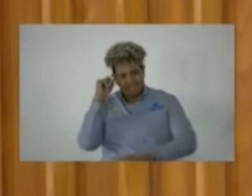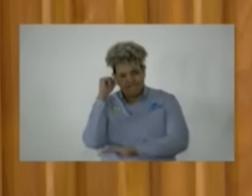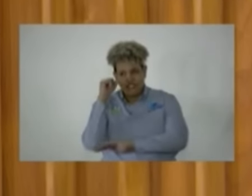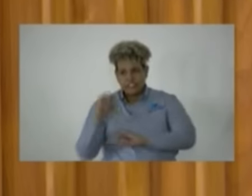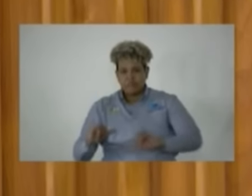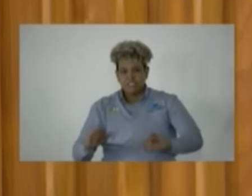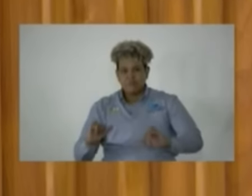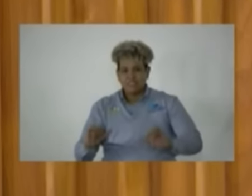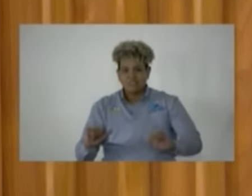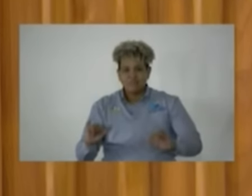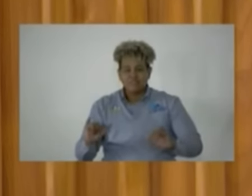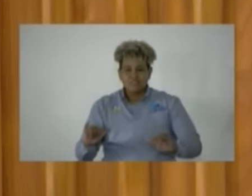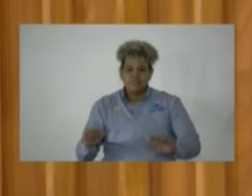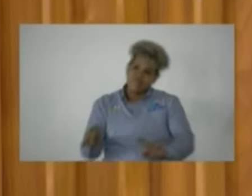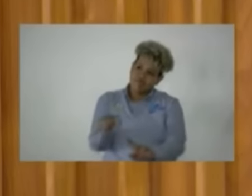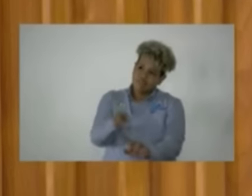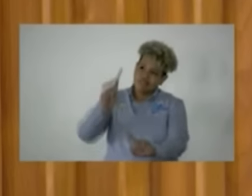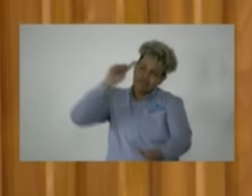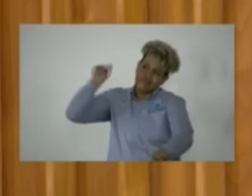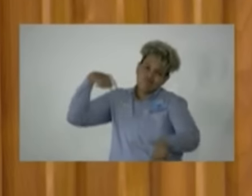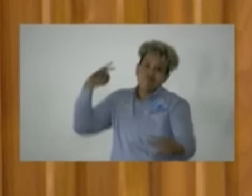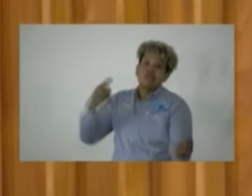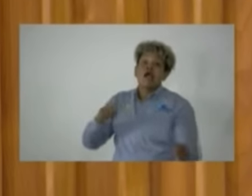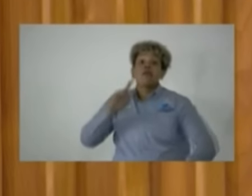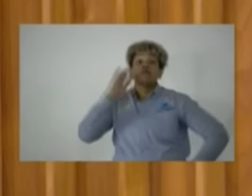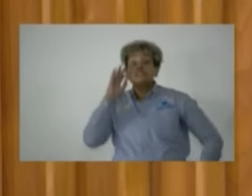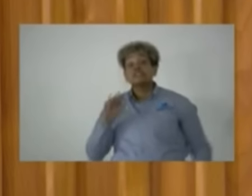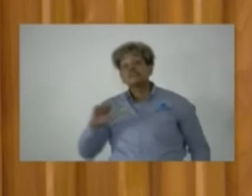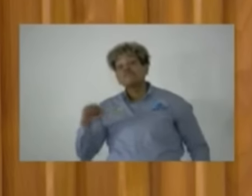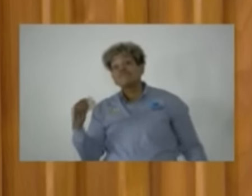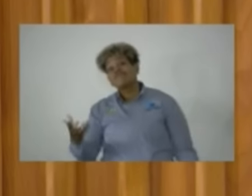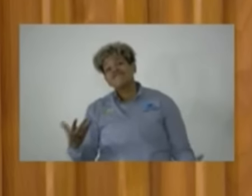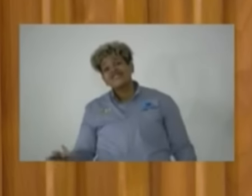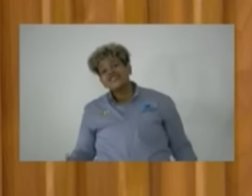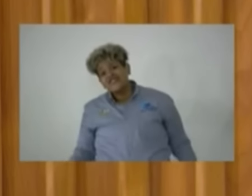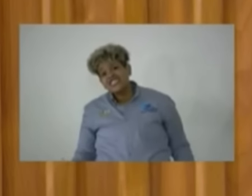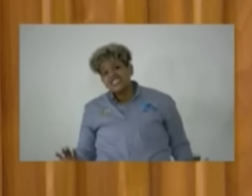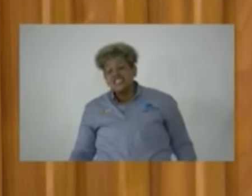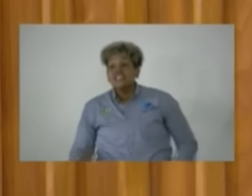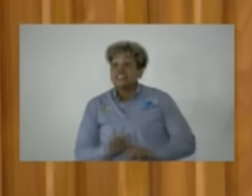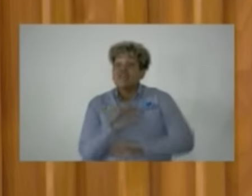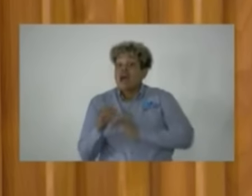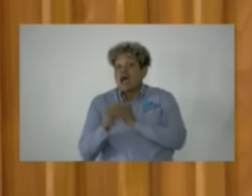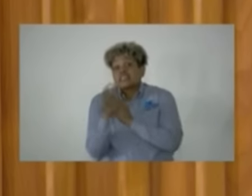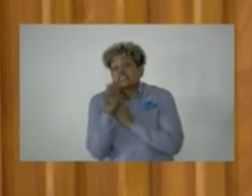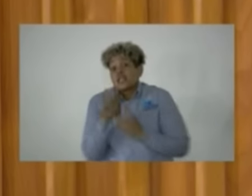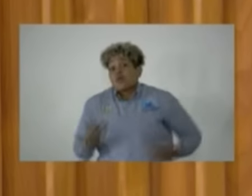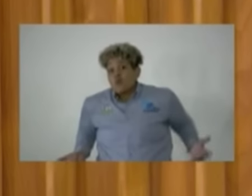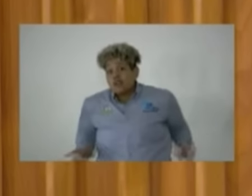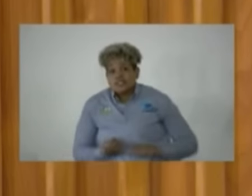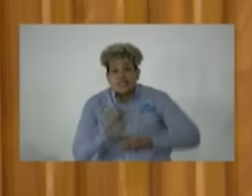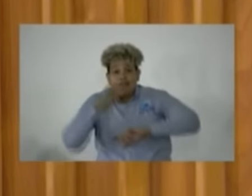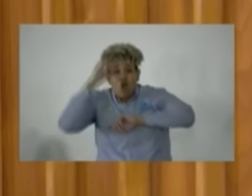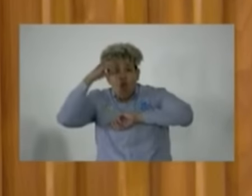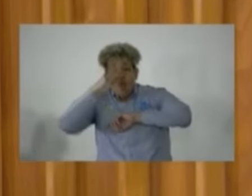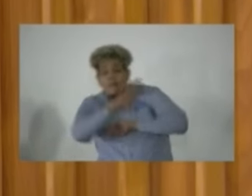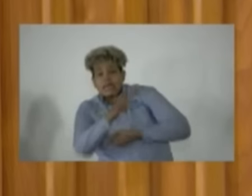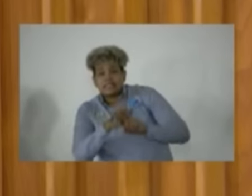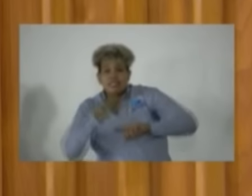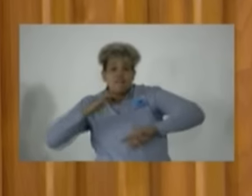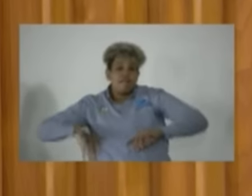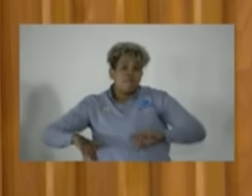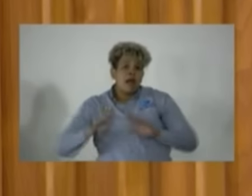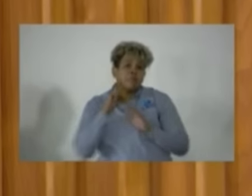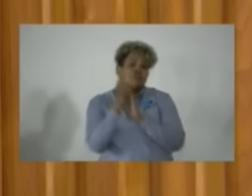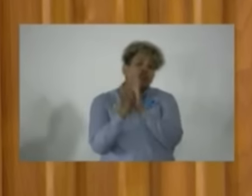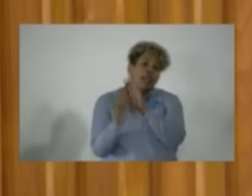same position I did when the ruling was given, in that the opinion of the